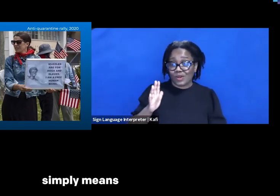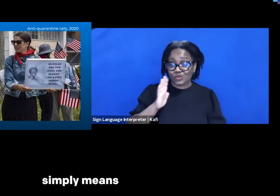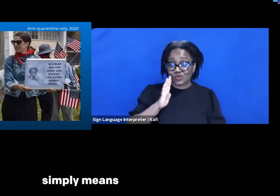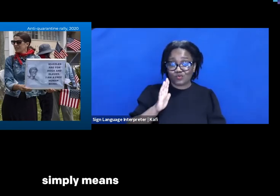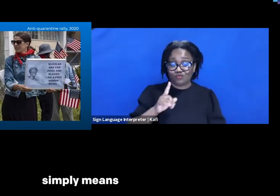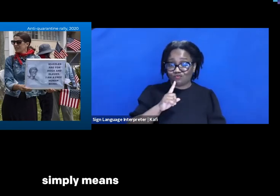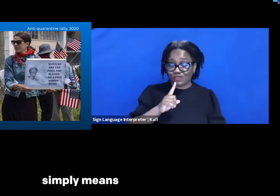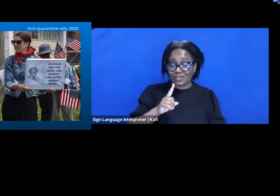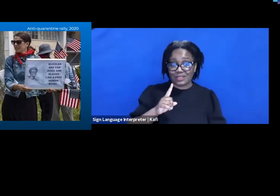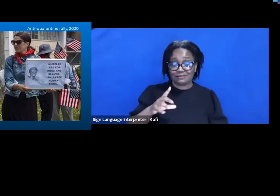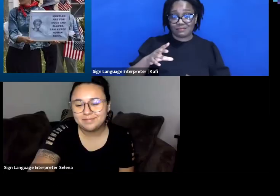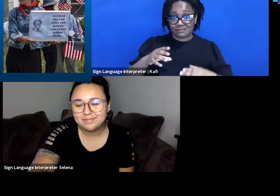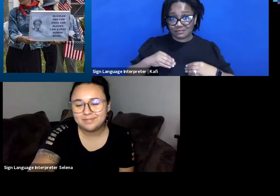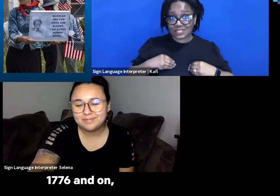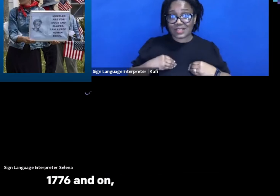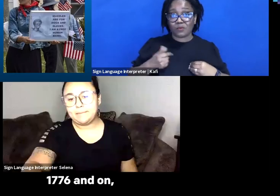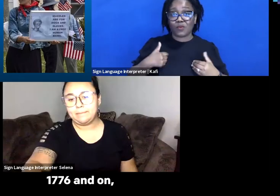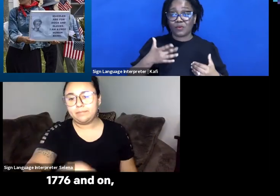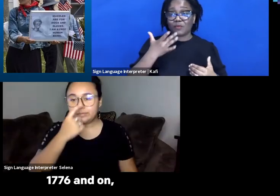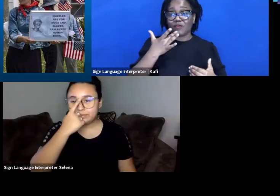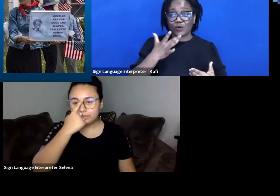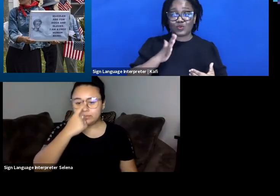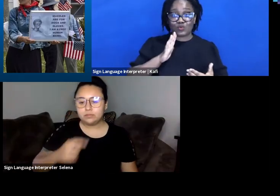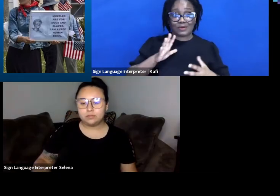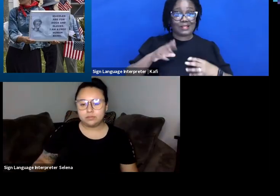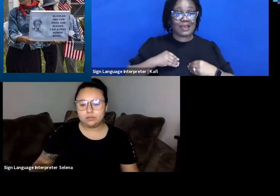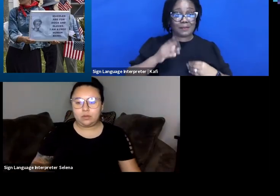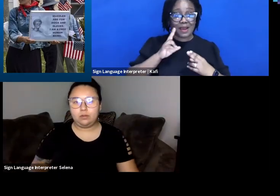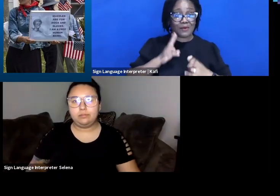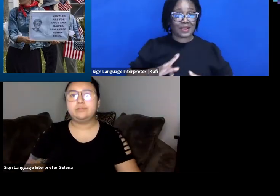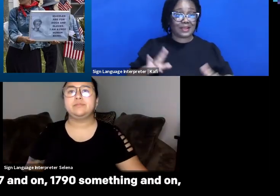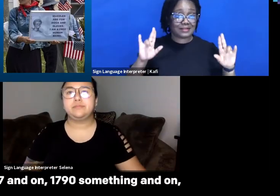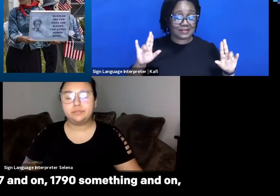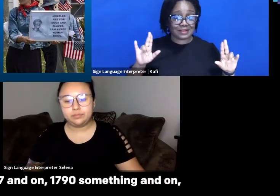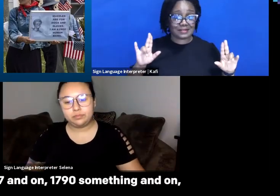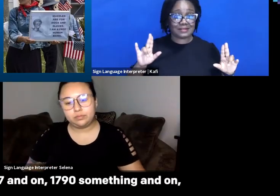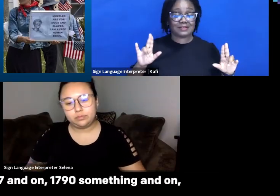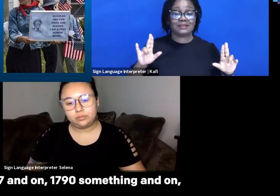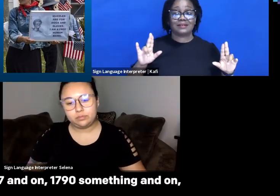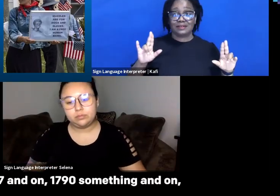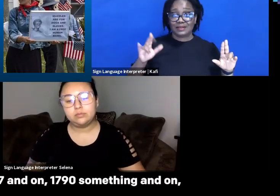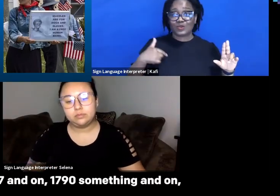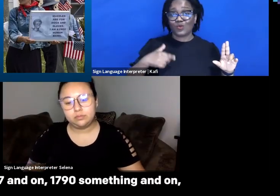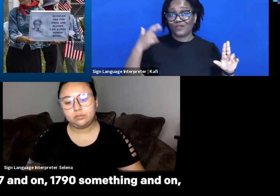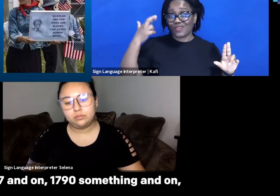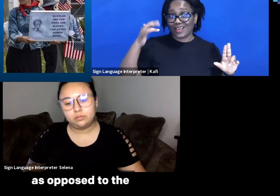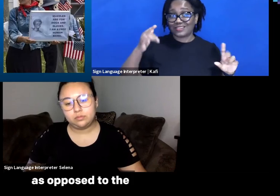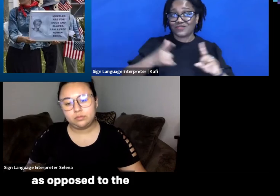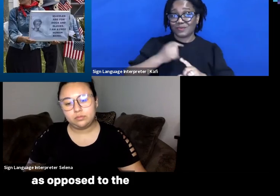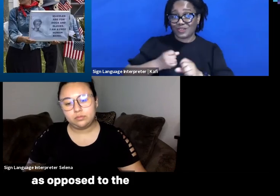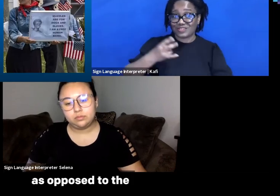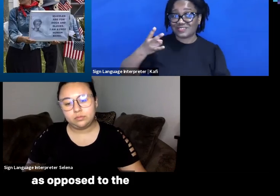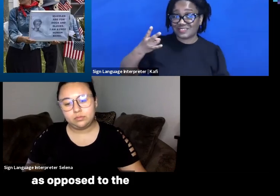that simply means 1776 and on, 1787 and on, 1790 something and on,